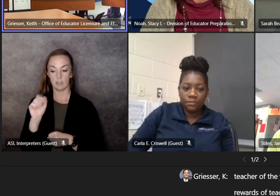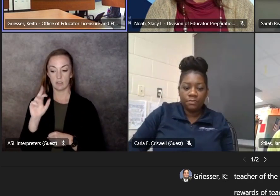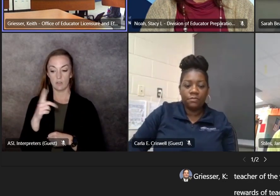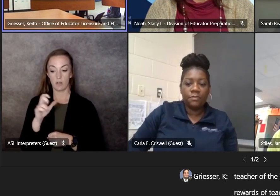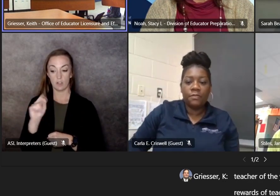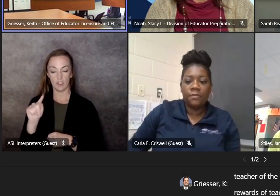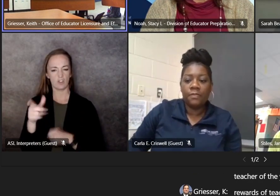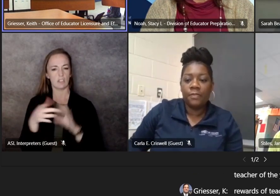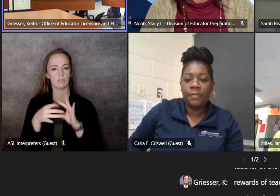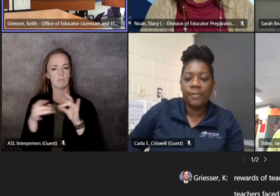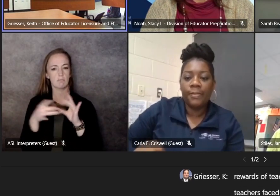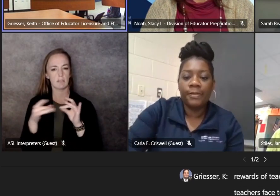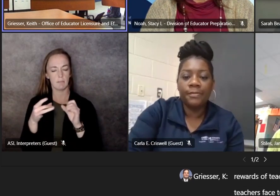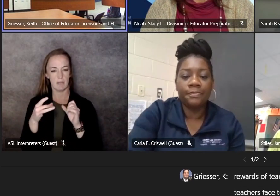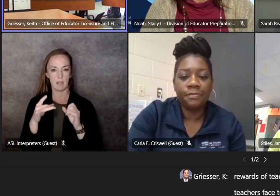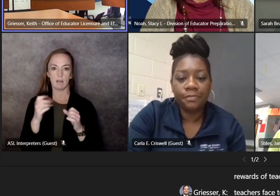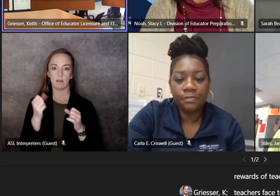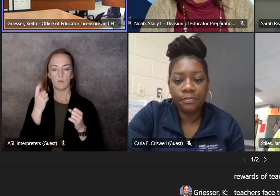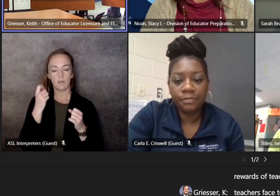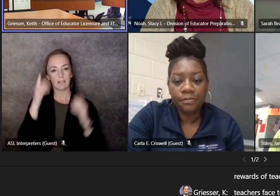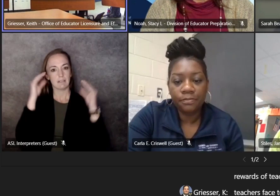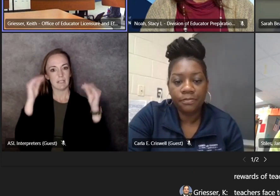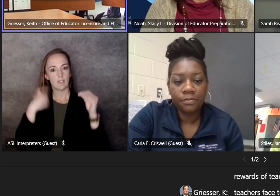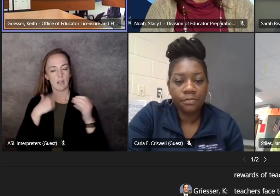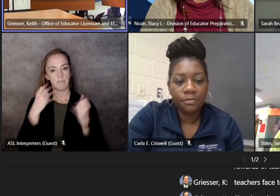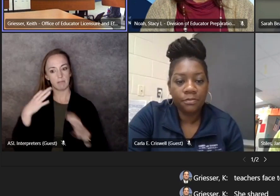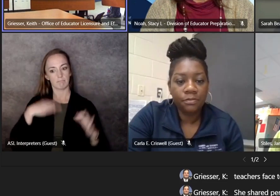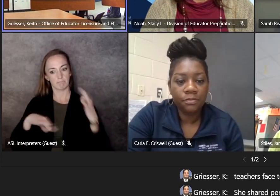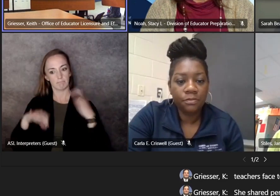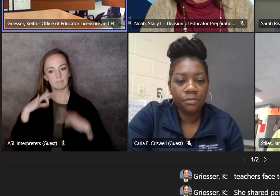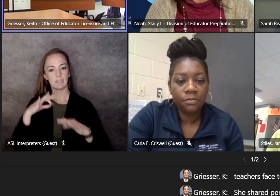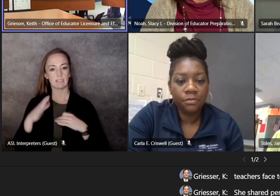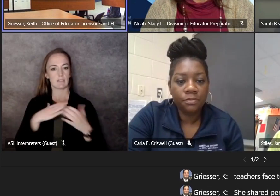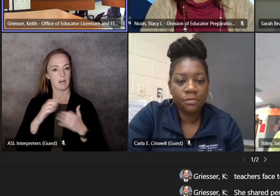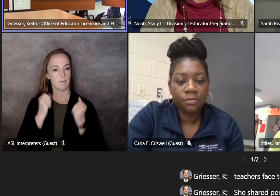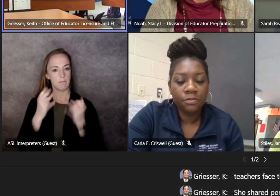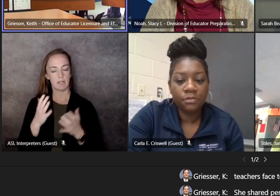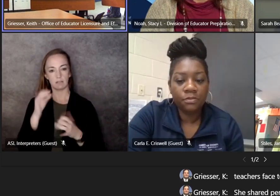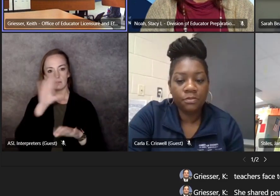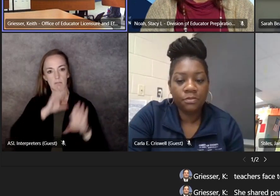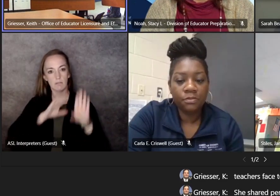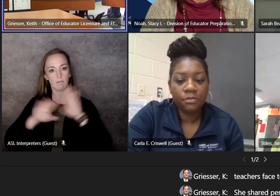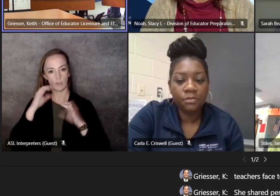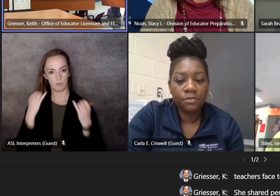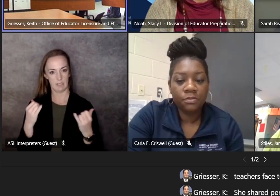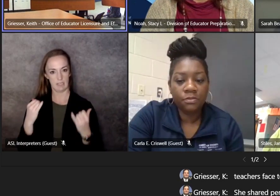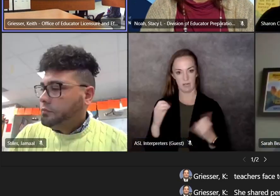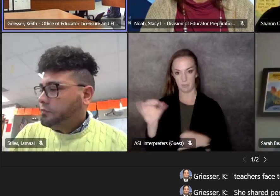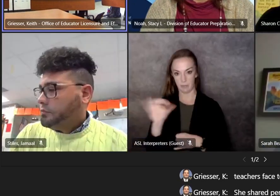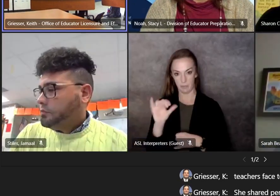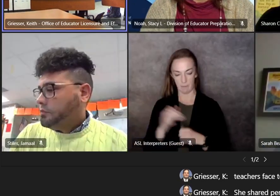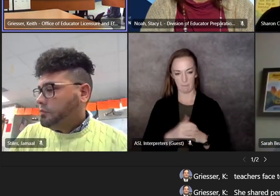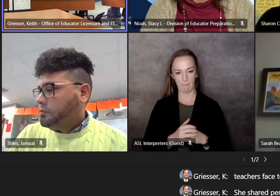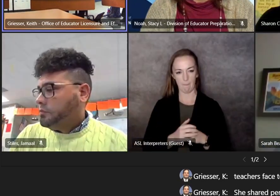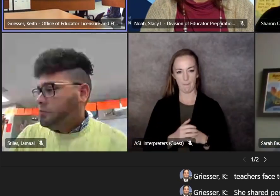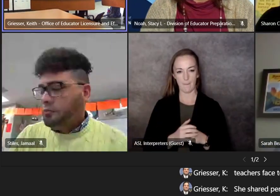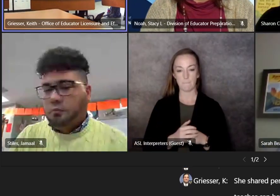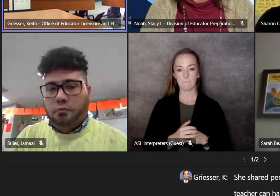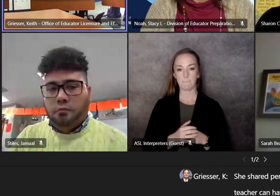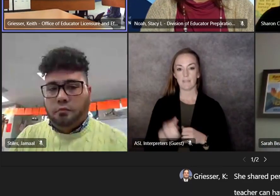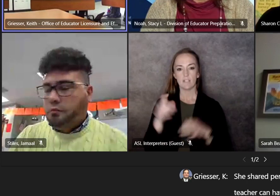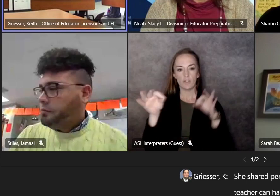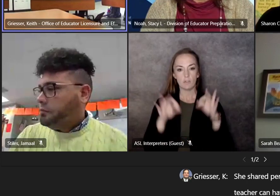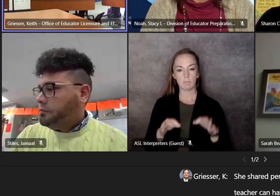teachers face today. She shared personal stories of the impact one teacher can have on a student